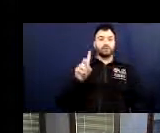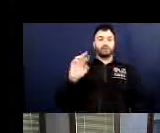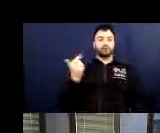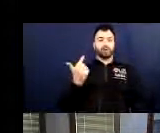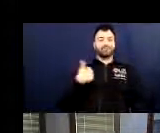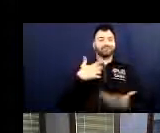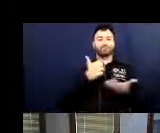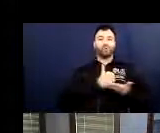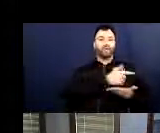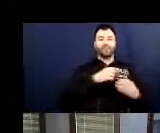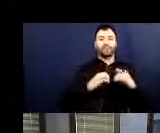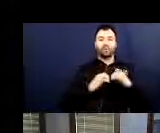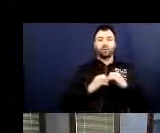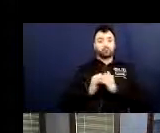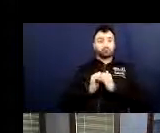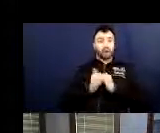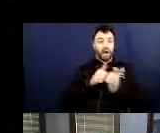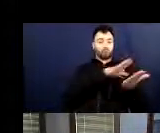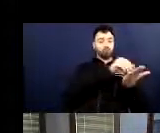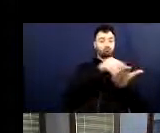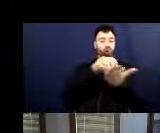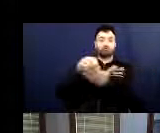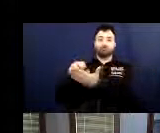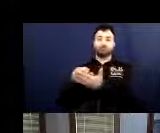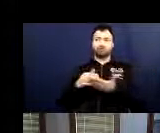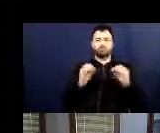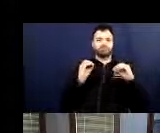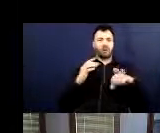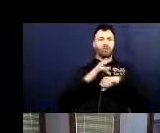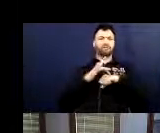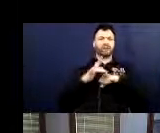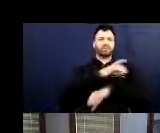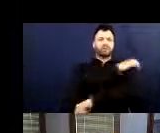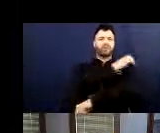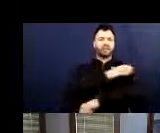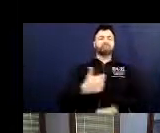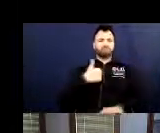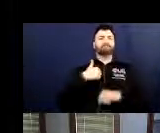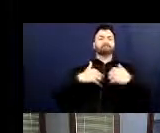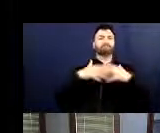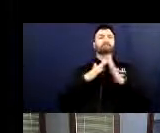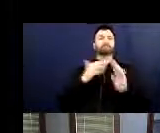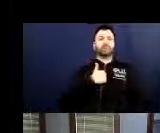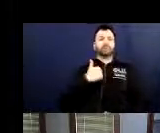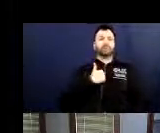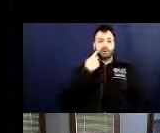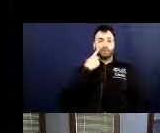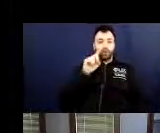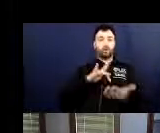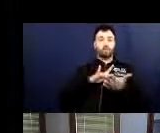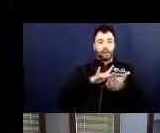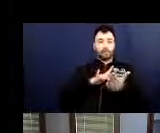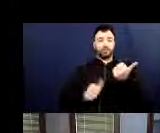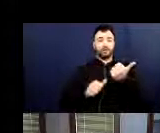them. She learned more about it. Nothing was available, and she set it up a medically assisted treatment clinic in